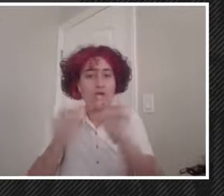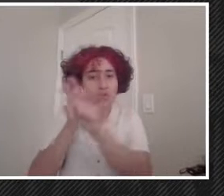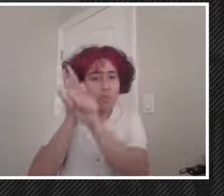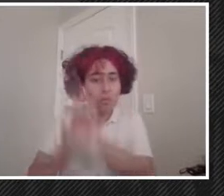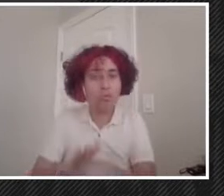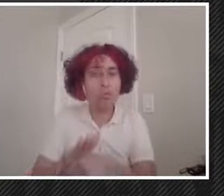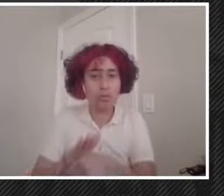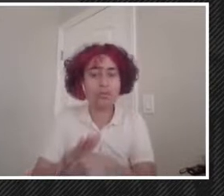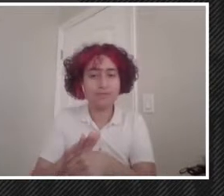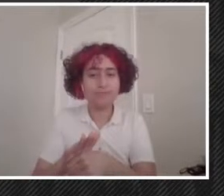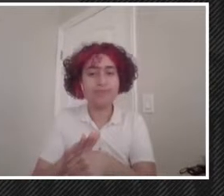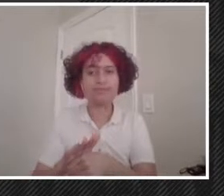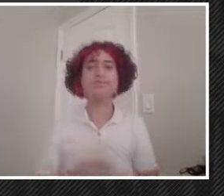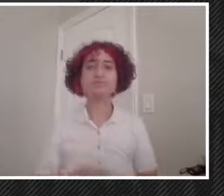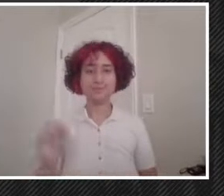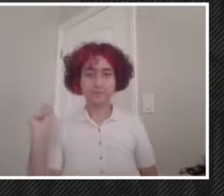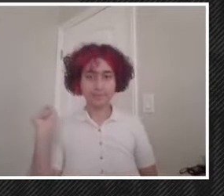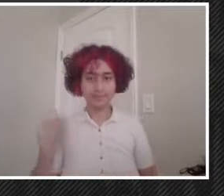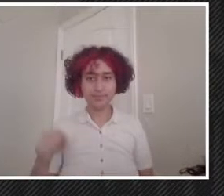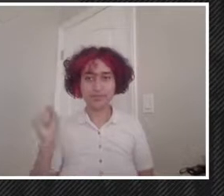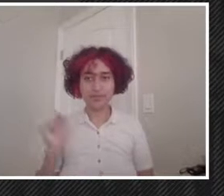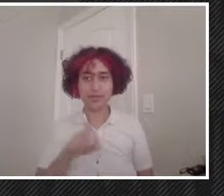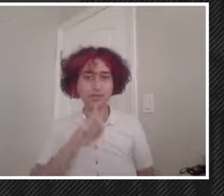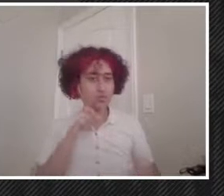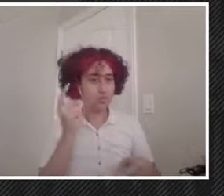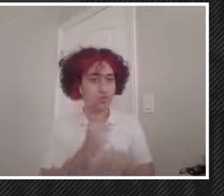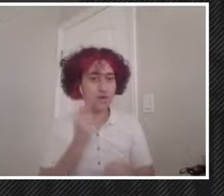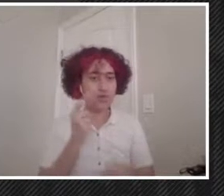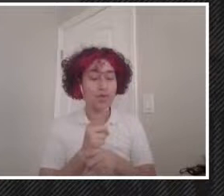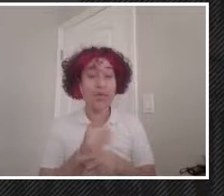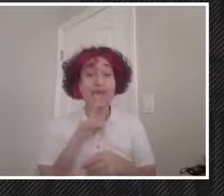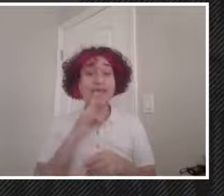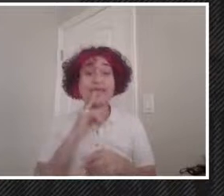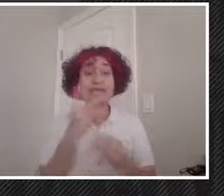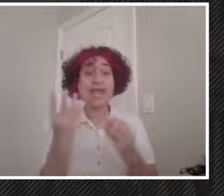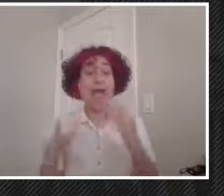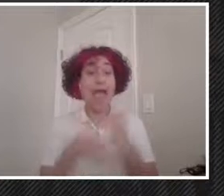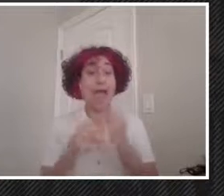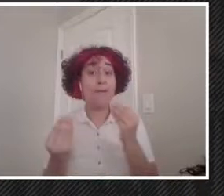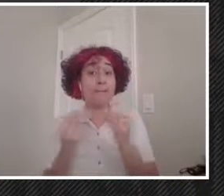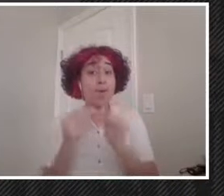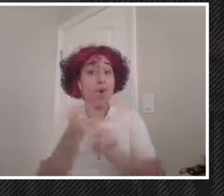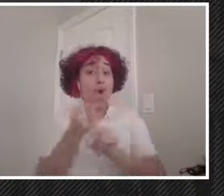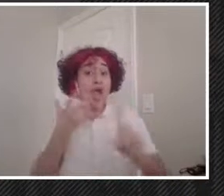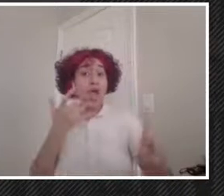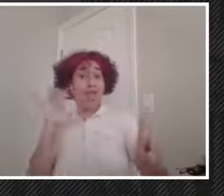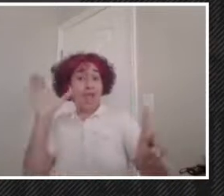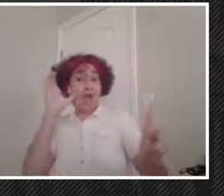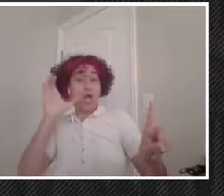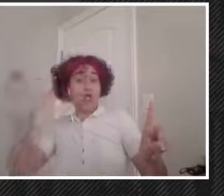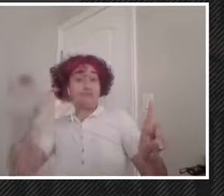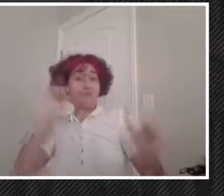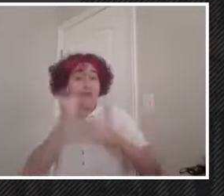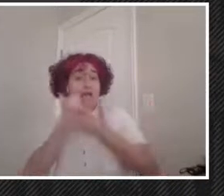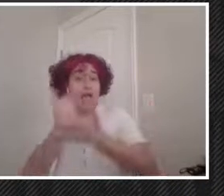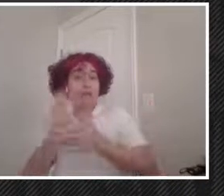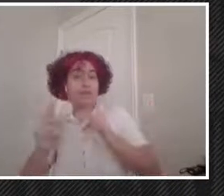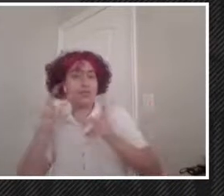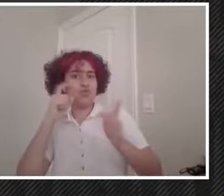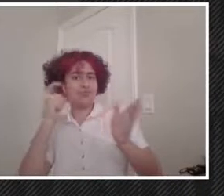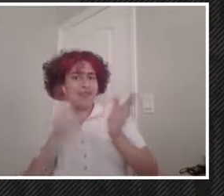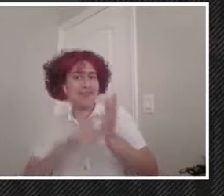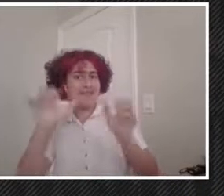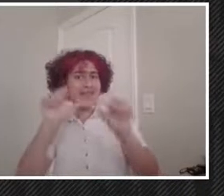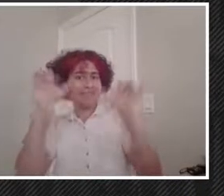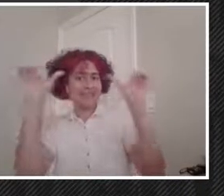Absolutely. And just to take that even a step further to help folks recognize that systemic inequality